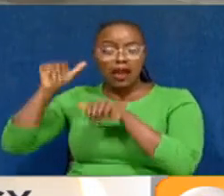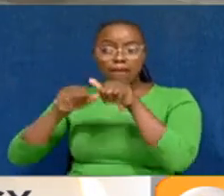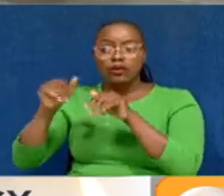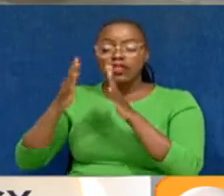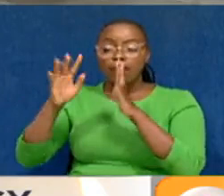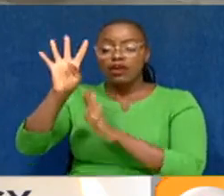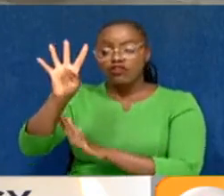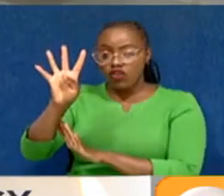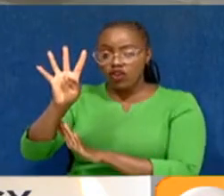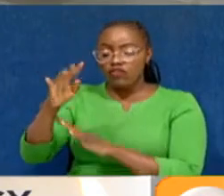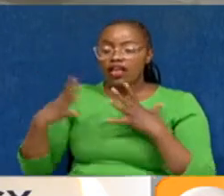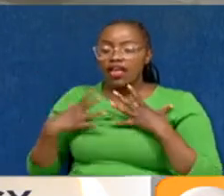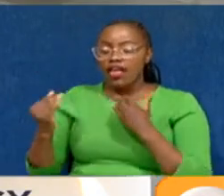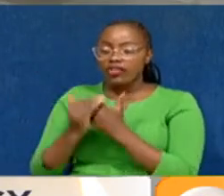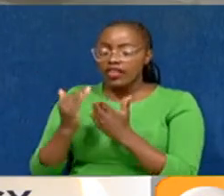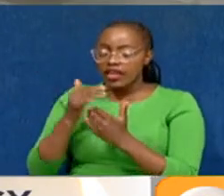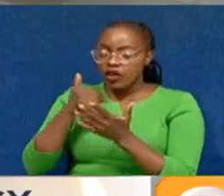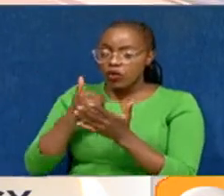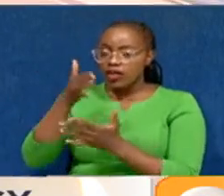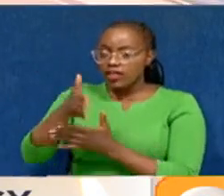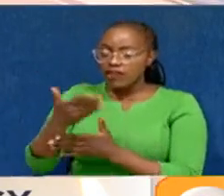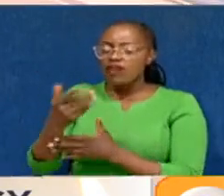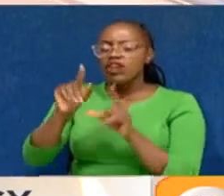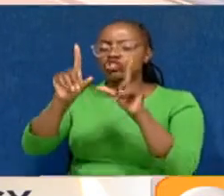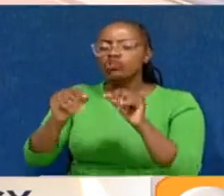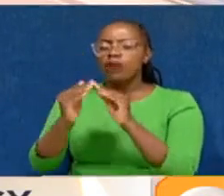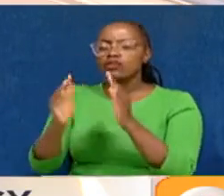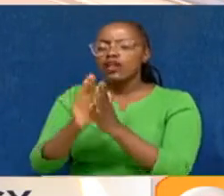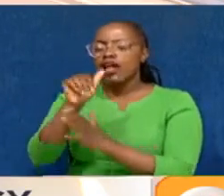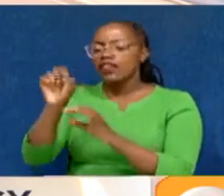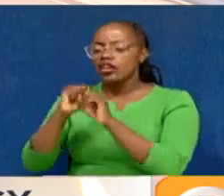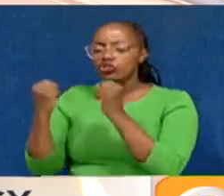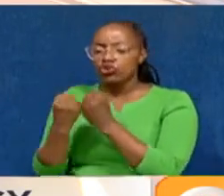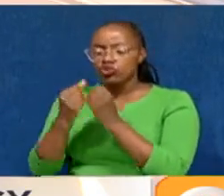four, you know, healthcare is another social pillar. Affordable housing is another social pillar.